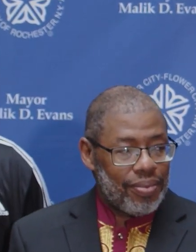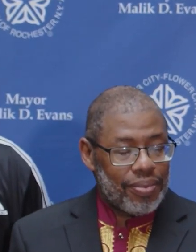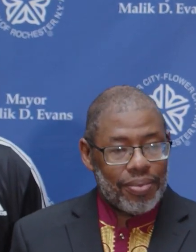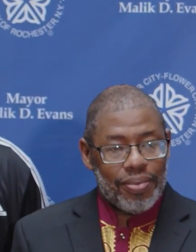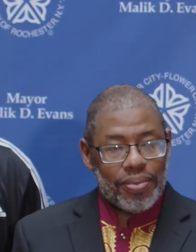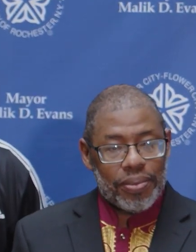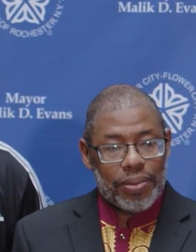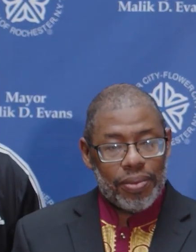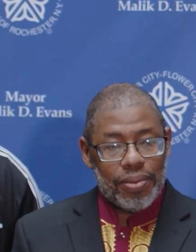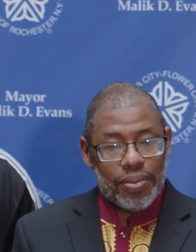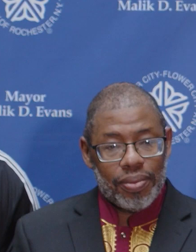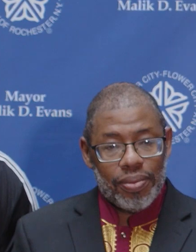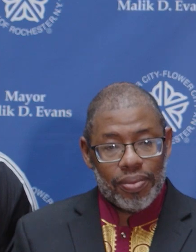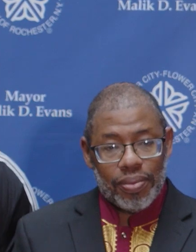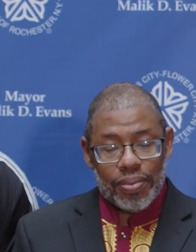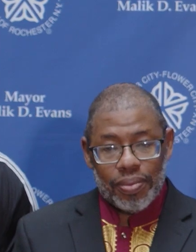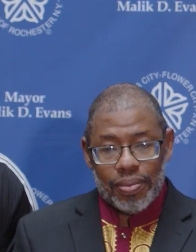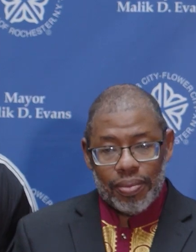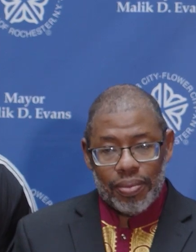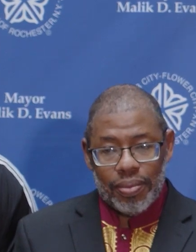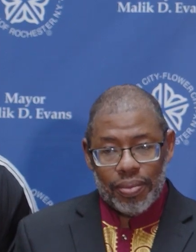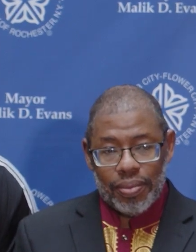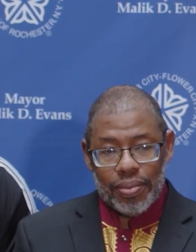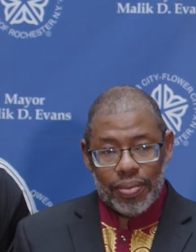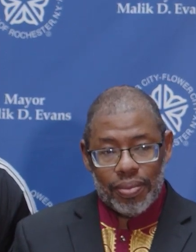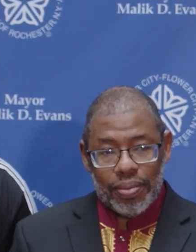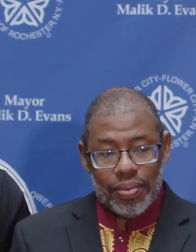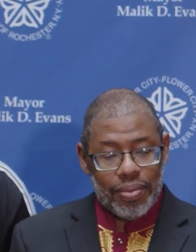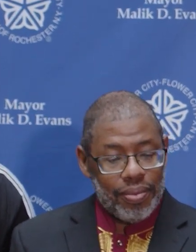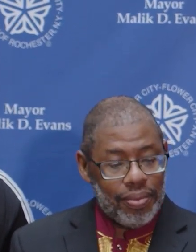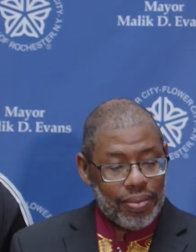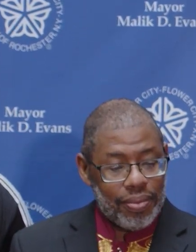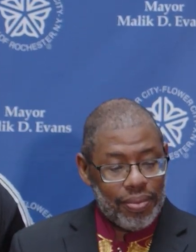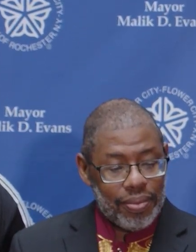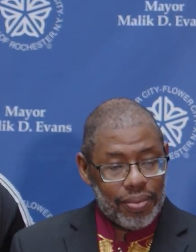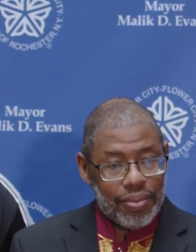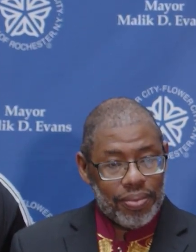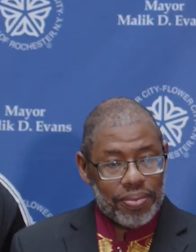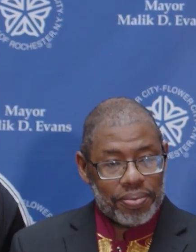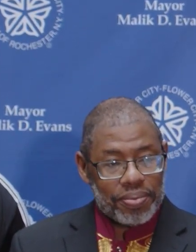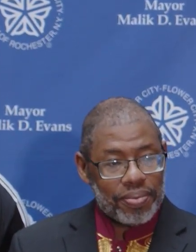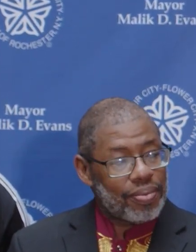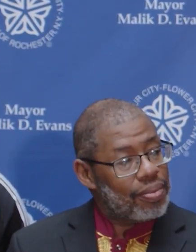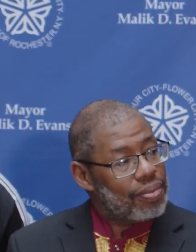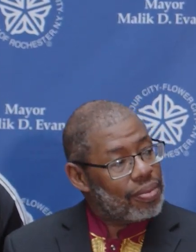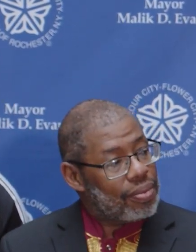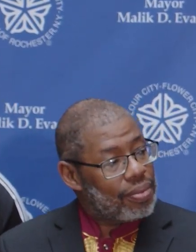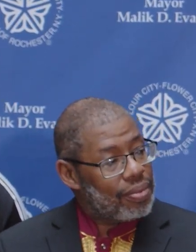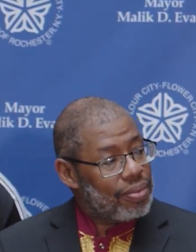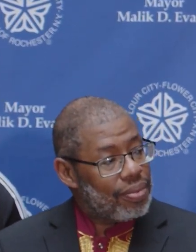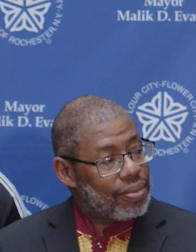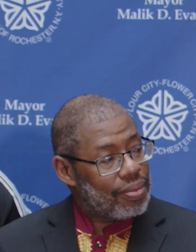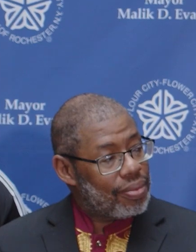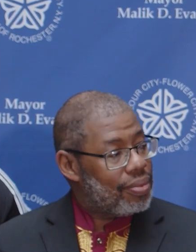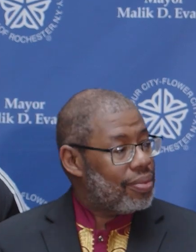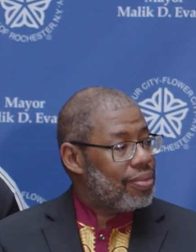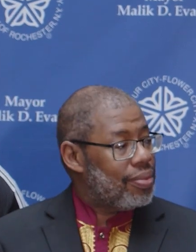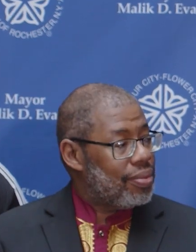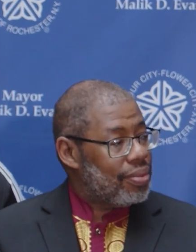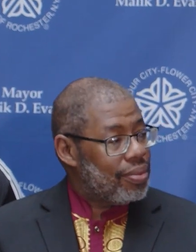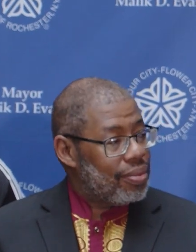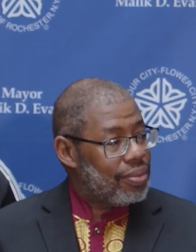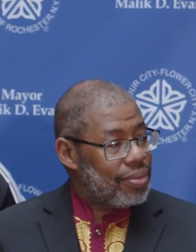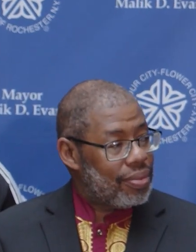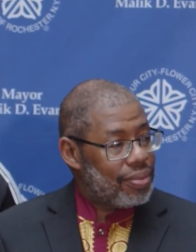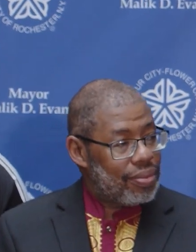Deborah Brundage, who is the Chief Marketing Officer, Chief Marketing and Sales Manager for MVP Health. Oh, and President